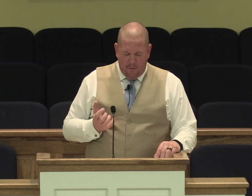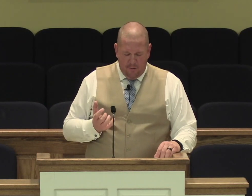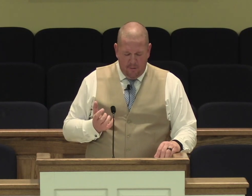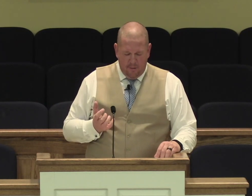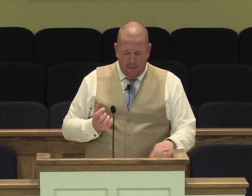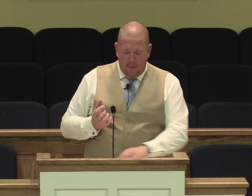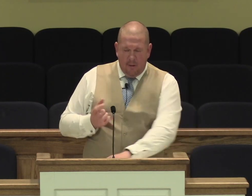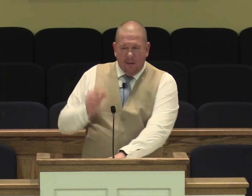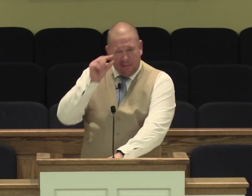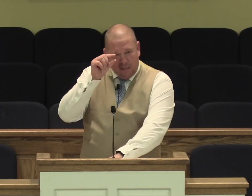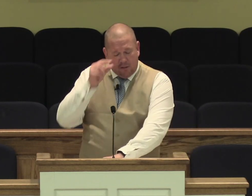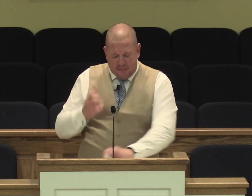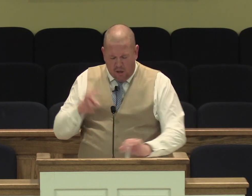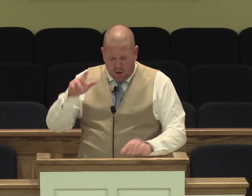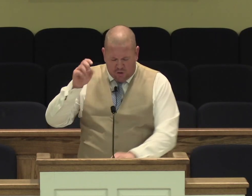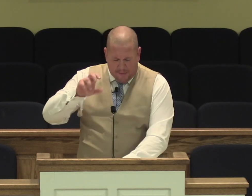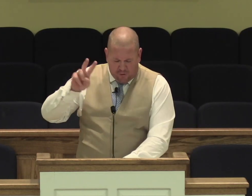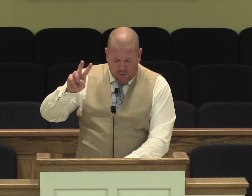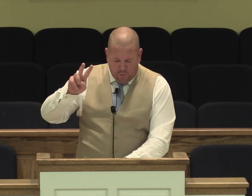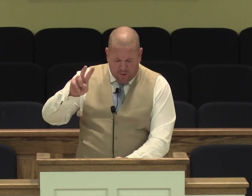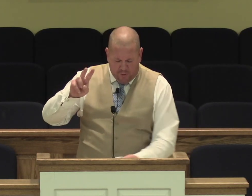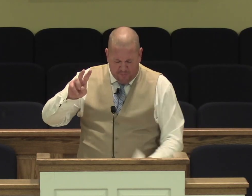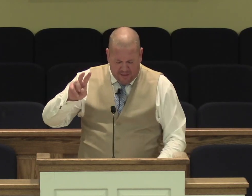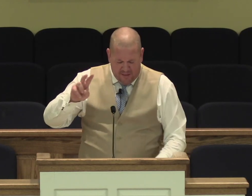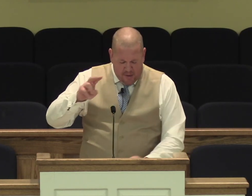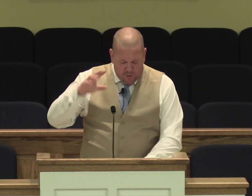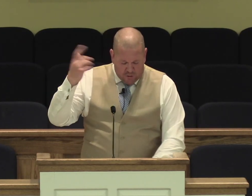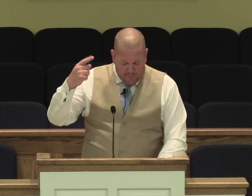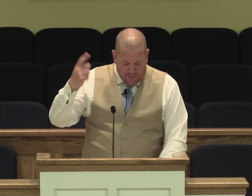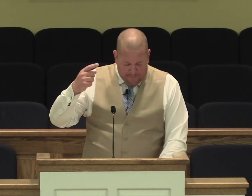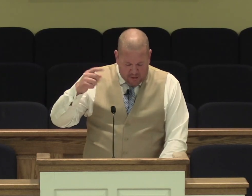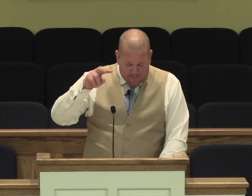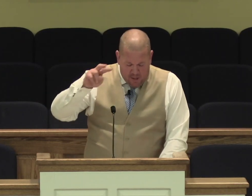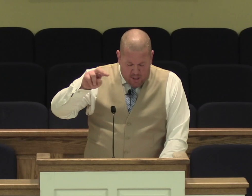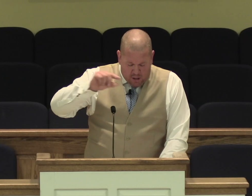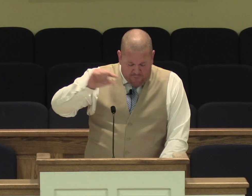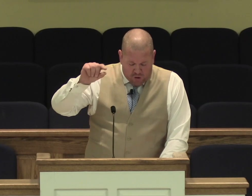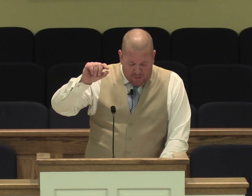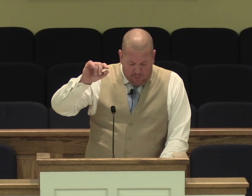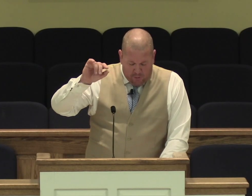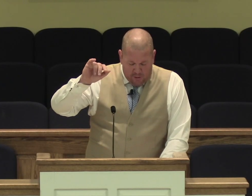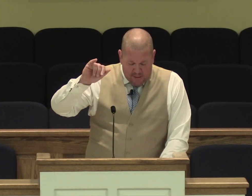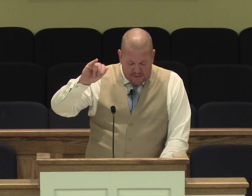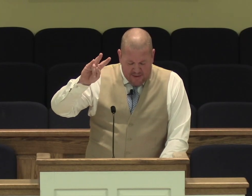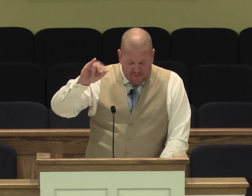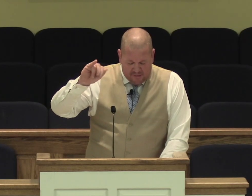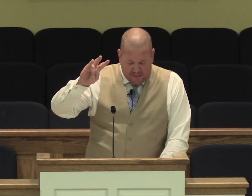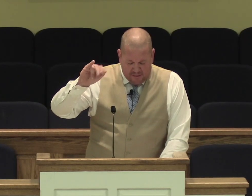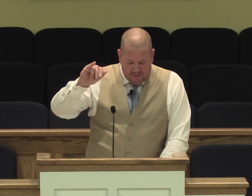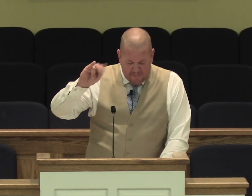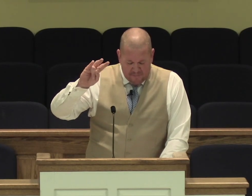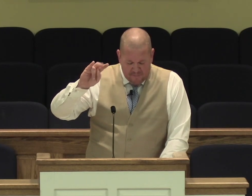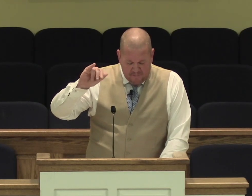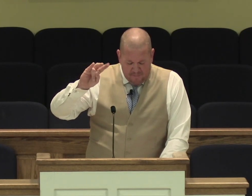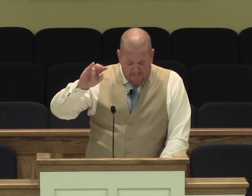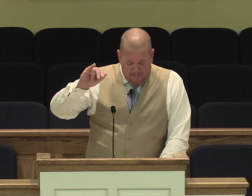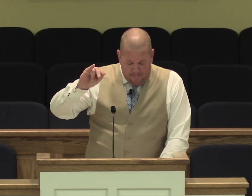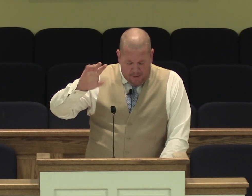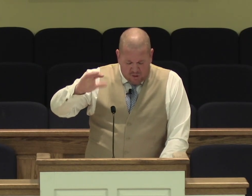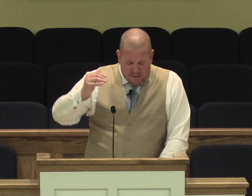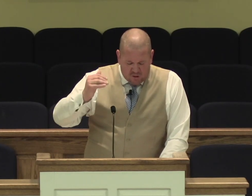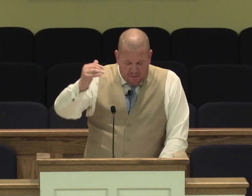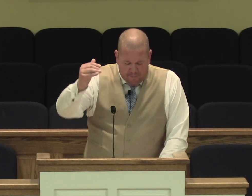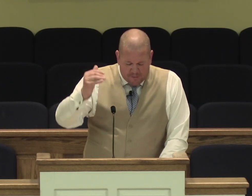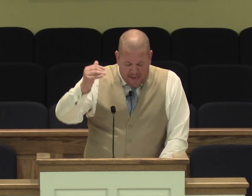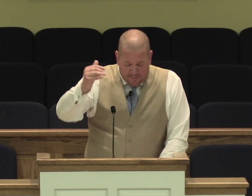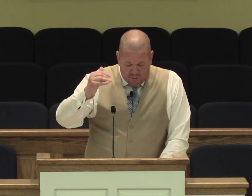desire. Little desire. Look at Luke chapter 2 real quick with me. We're just going to be wrapping it up. Look at verse number 17.